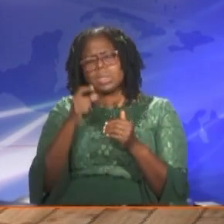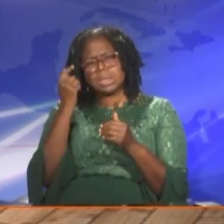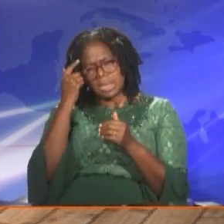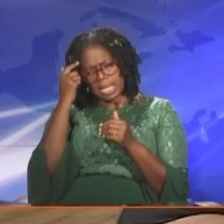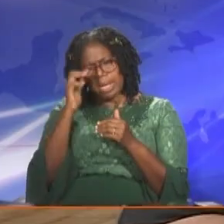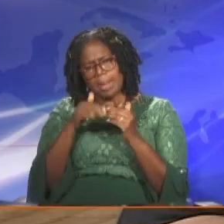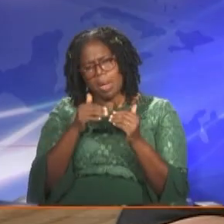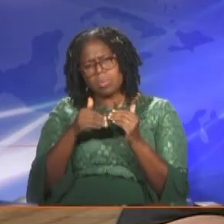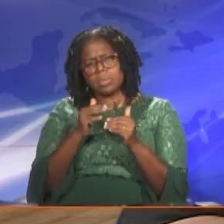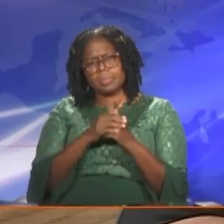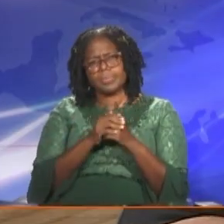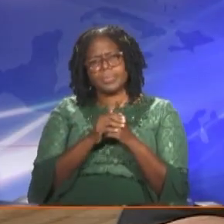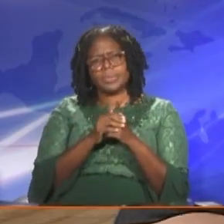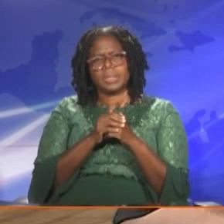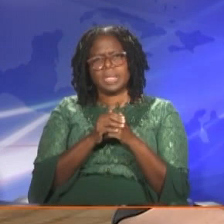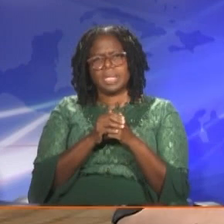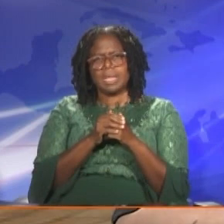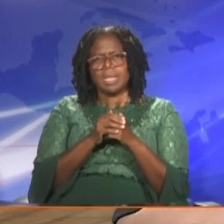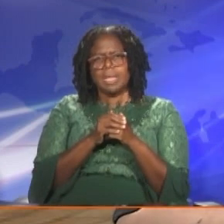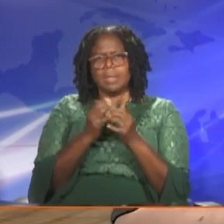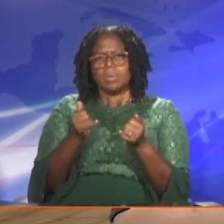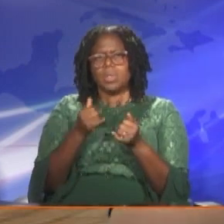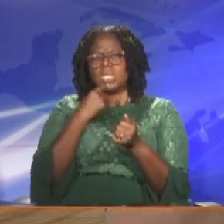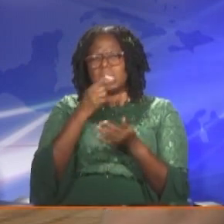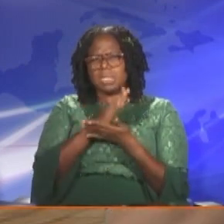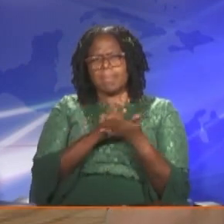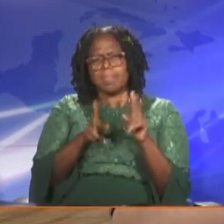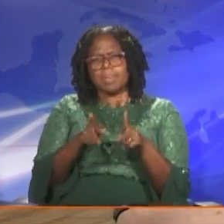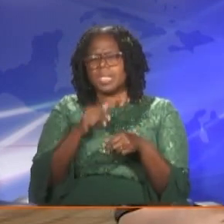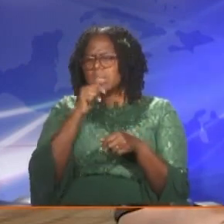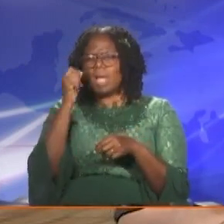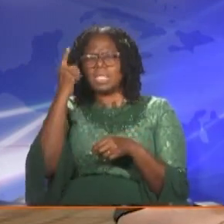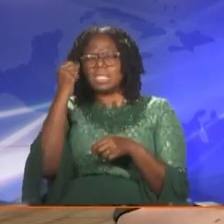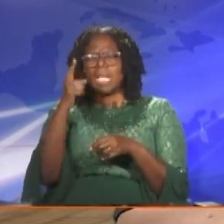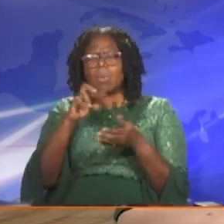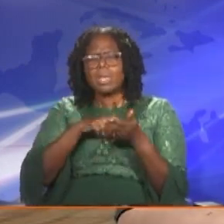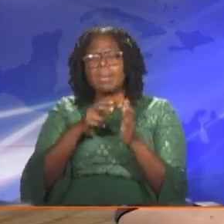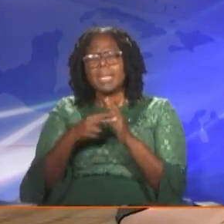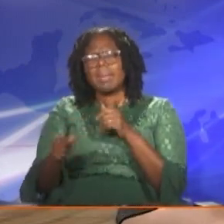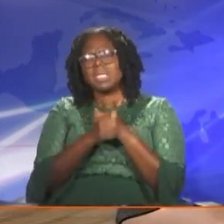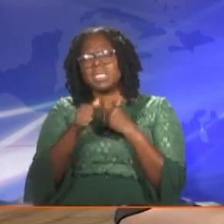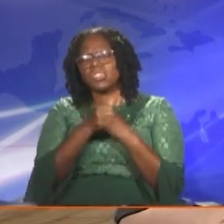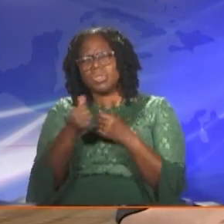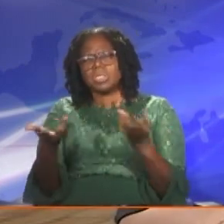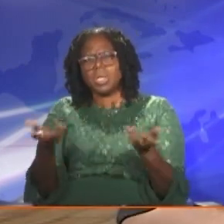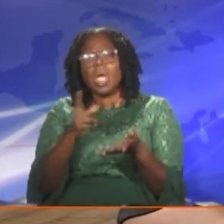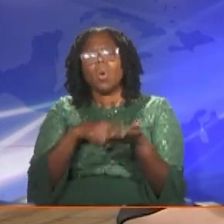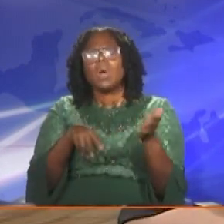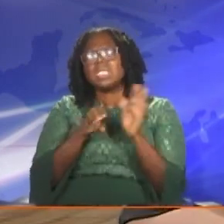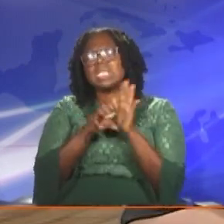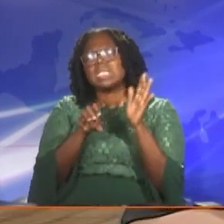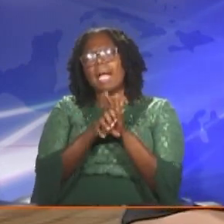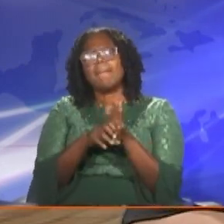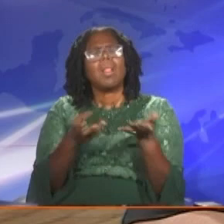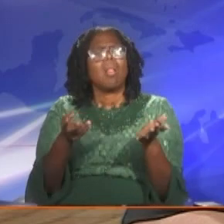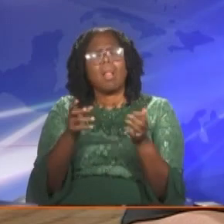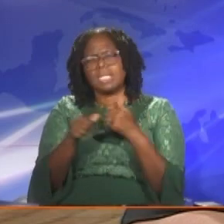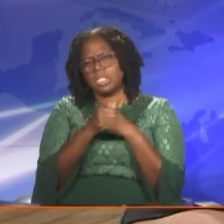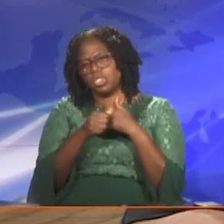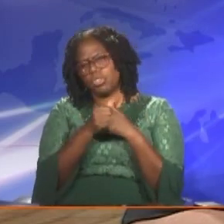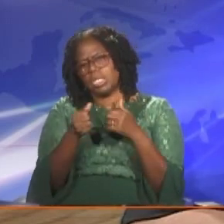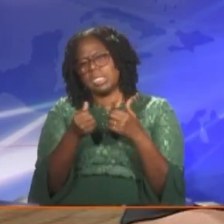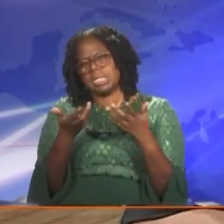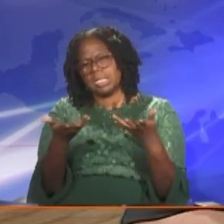about hazardous areas. Some people may not understand exactly what hazardous areas would entail. What would you say? What would you describe as hazardous areas? Right.